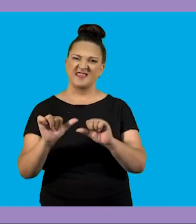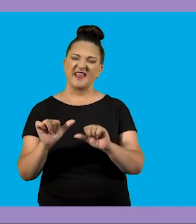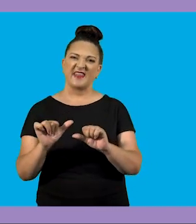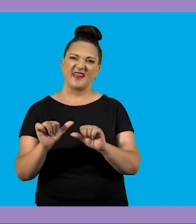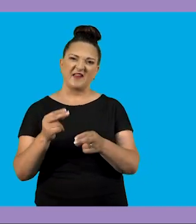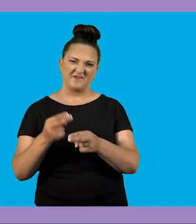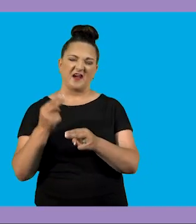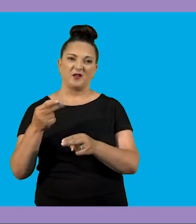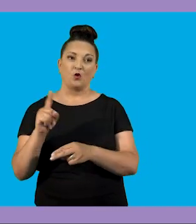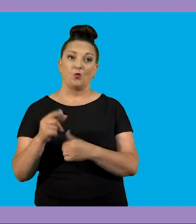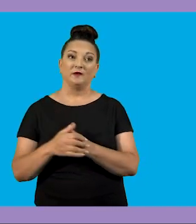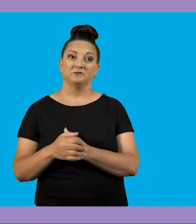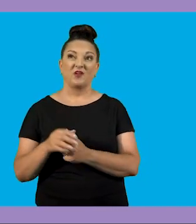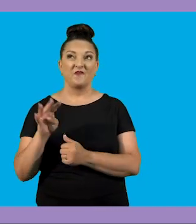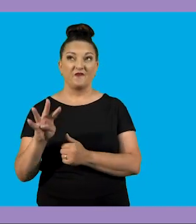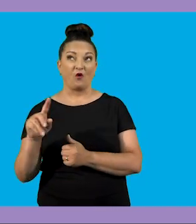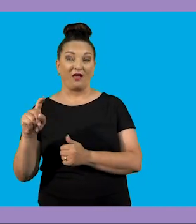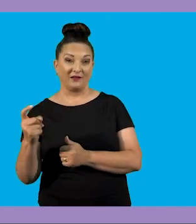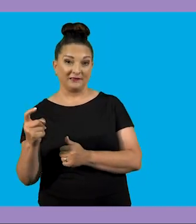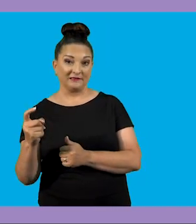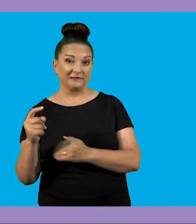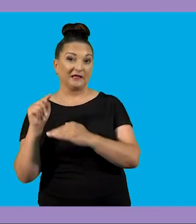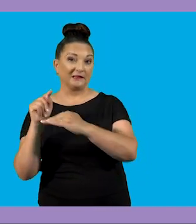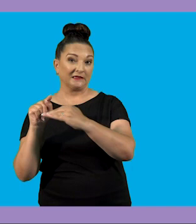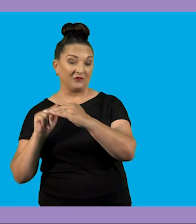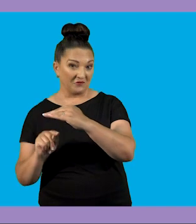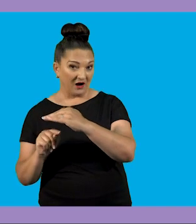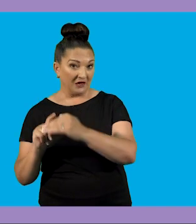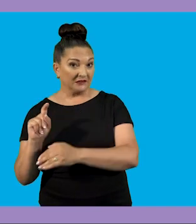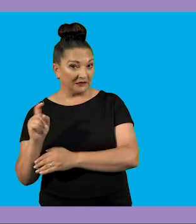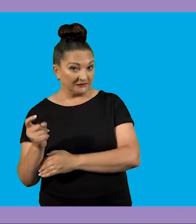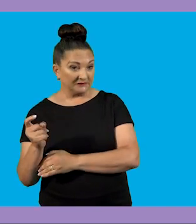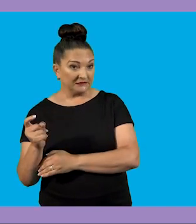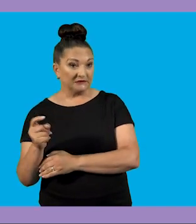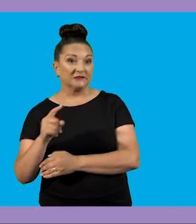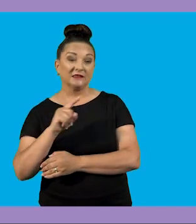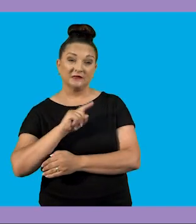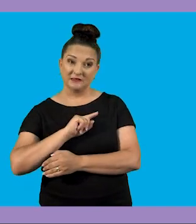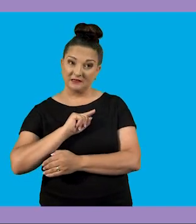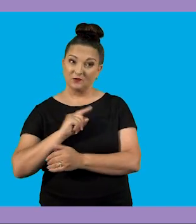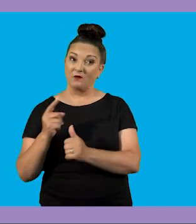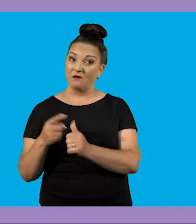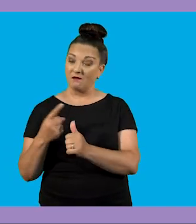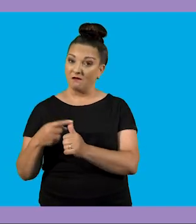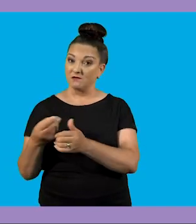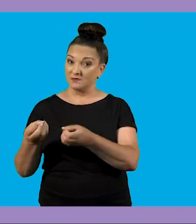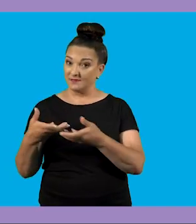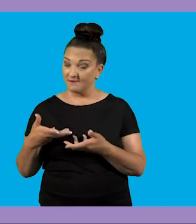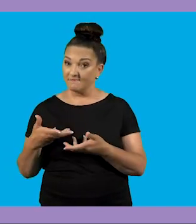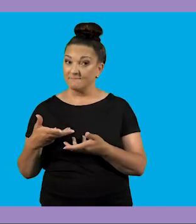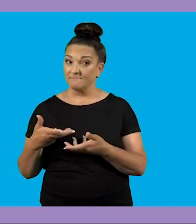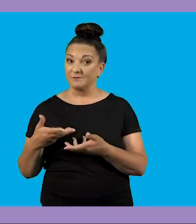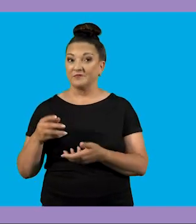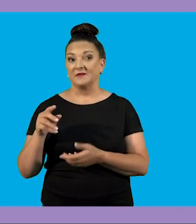5x. And then finally we have a 4x, and we are going to divide it by that x, and that is going